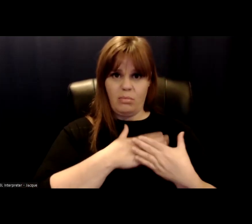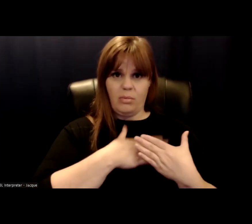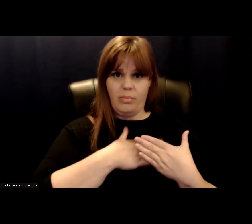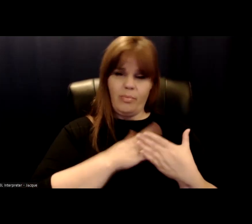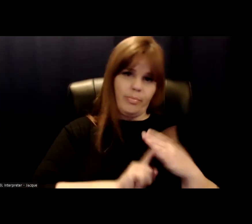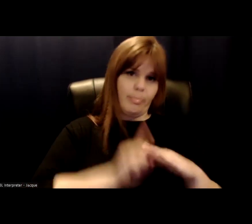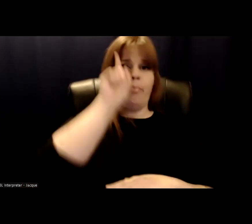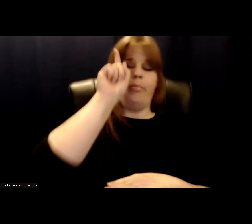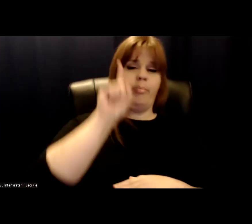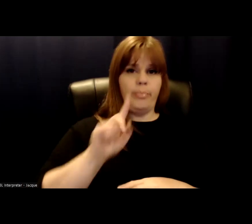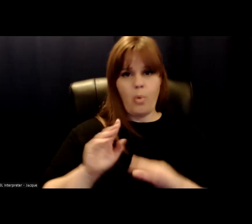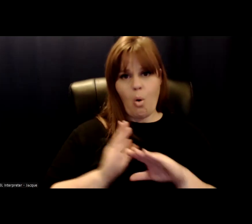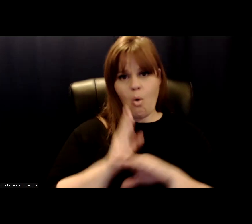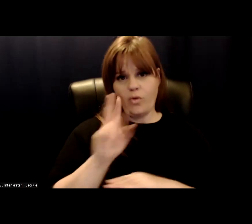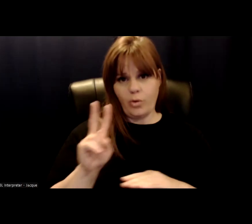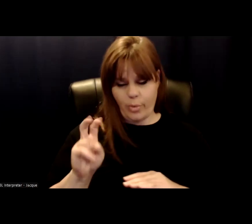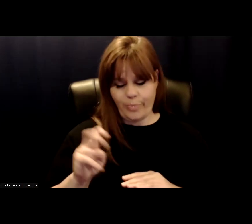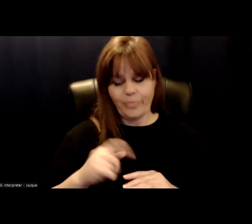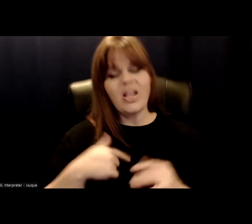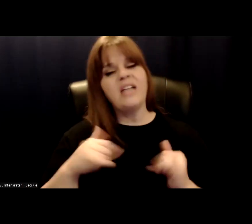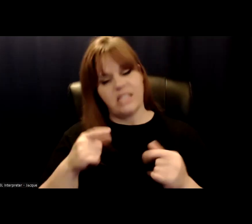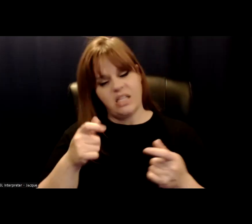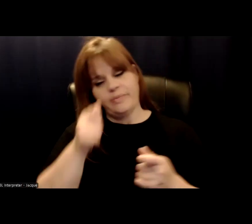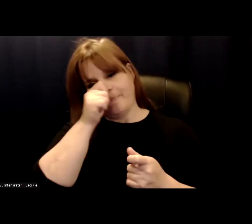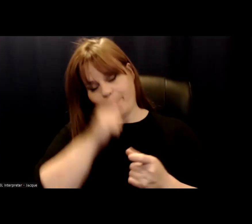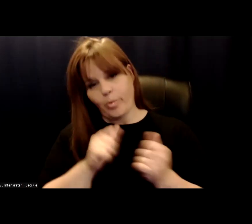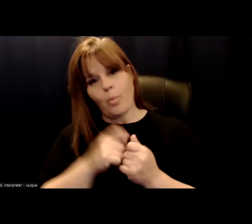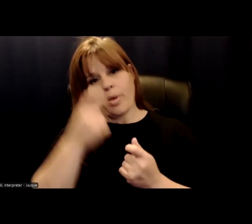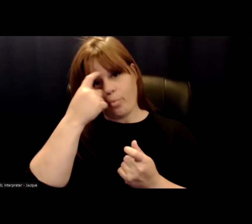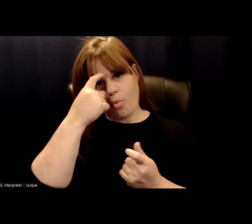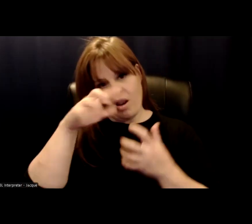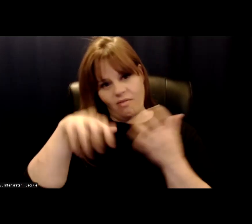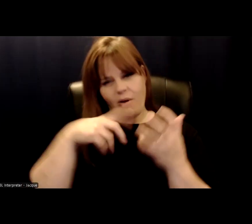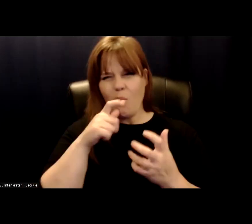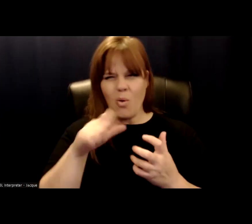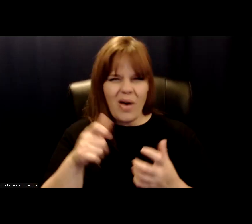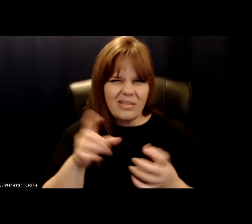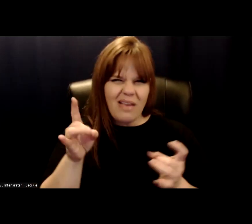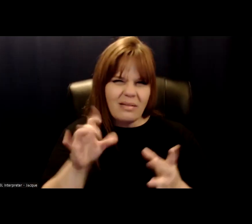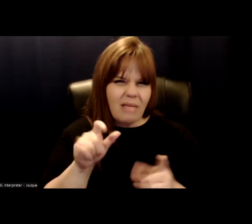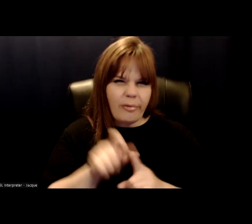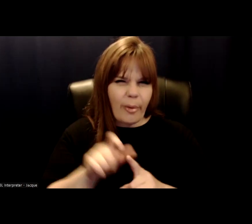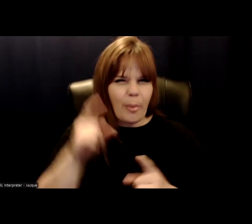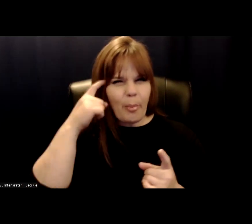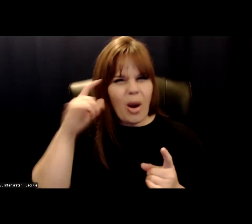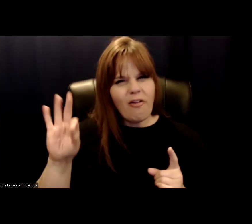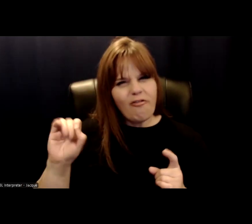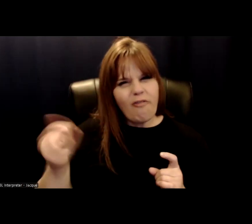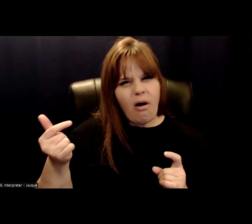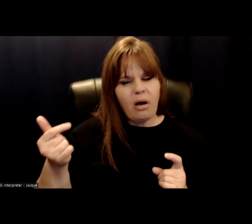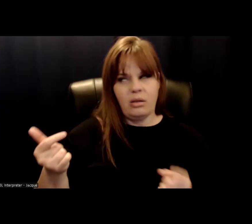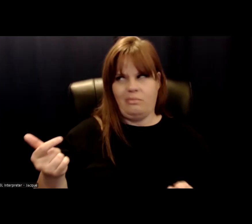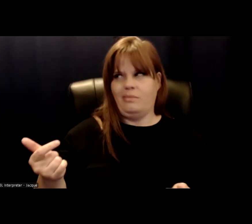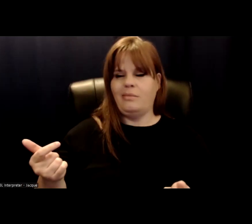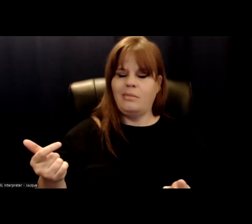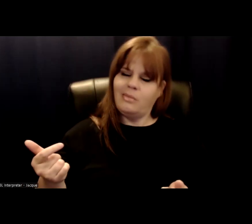with a substantial amount of brain fog, which, who else hates that term? Like, yeah,